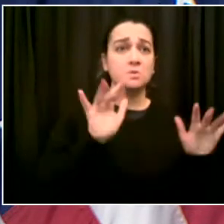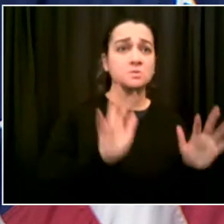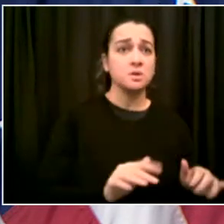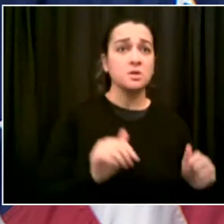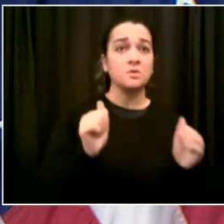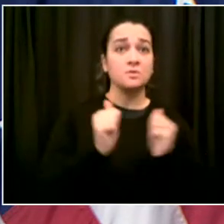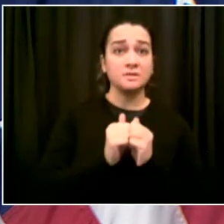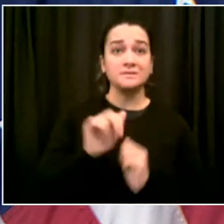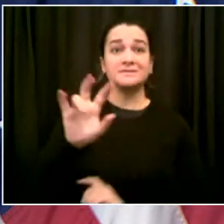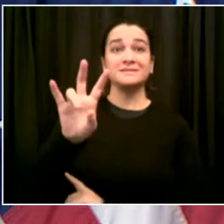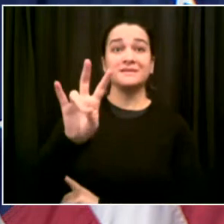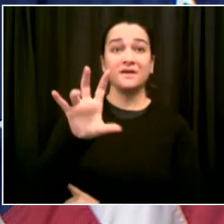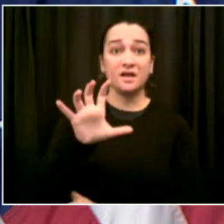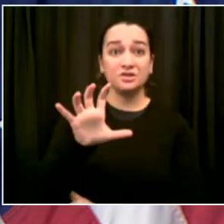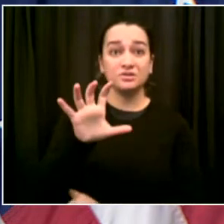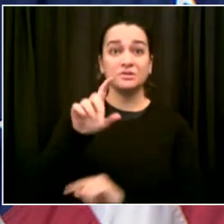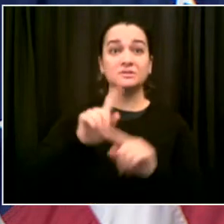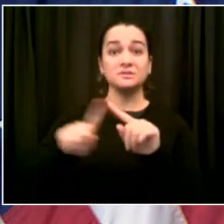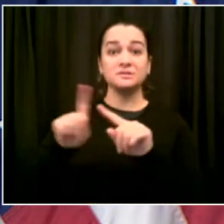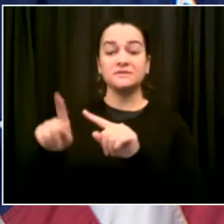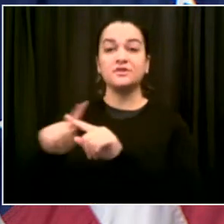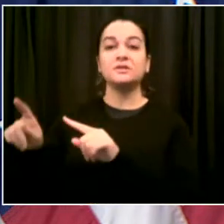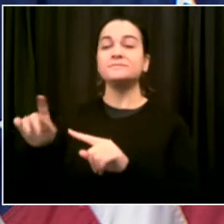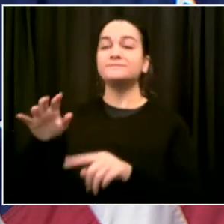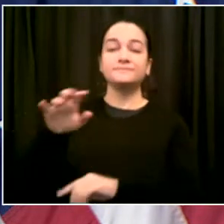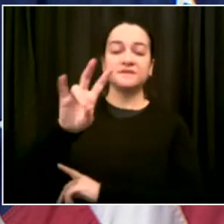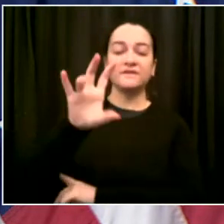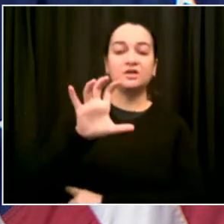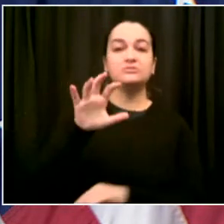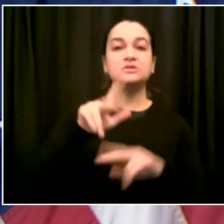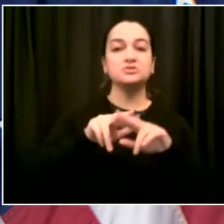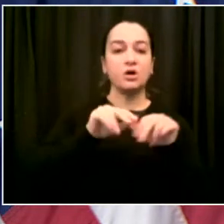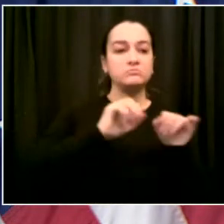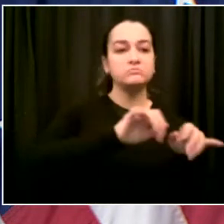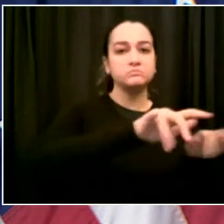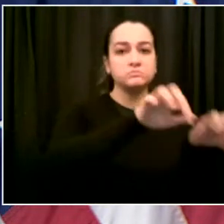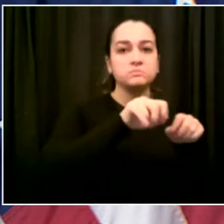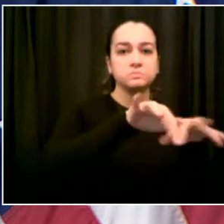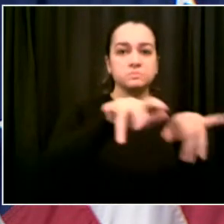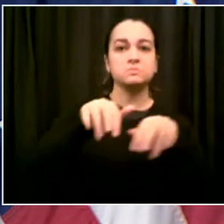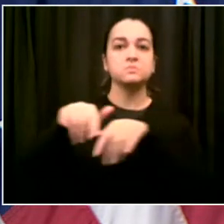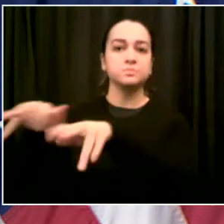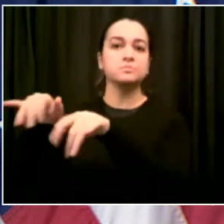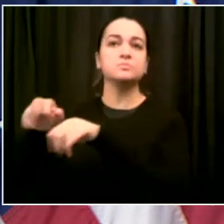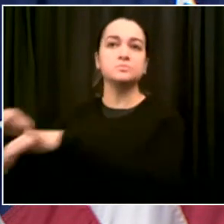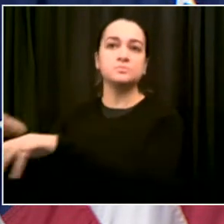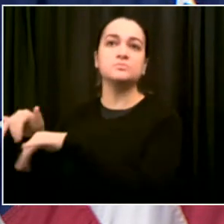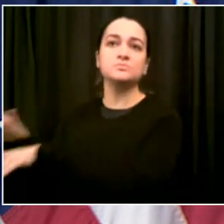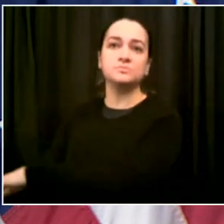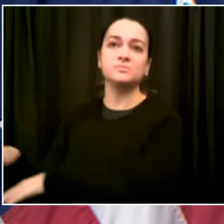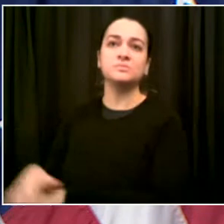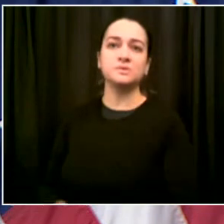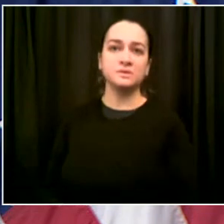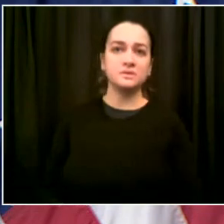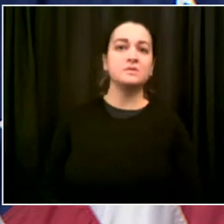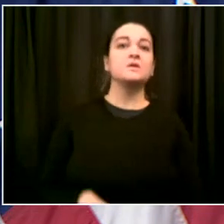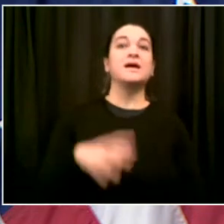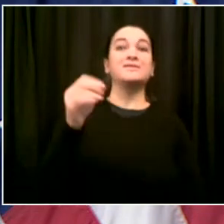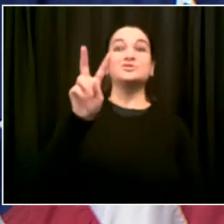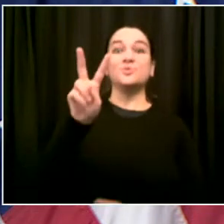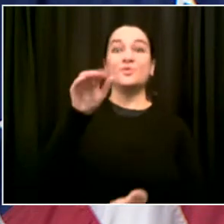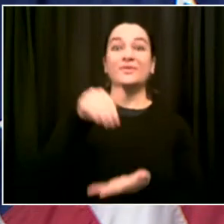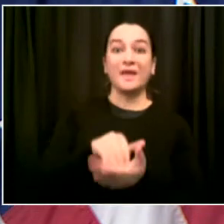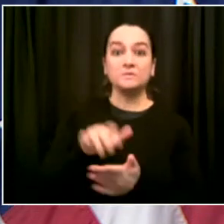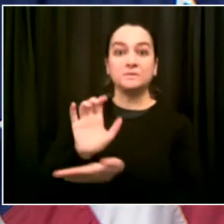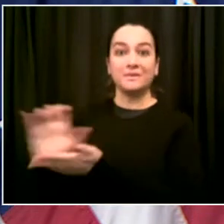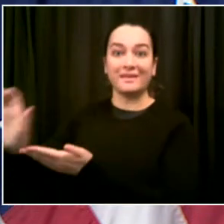before daybreak. And now we have even more coming. The total snowfall amounts are great, as my colleagues have stated,